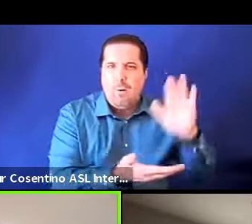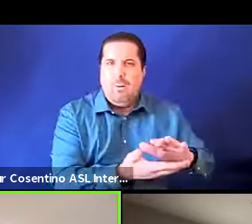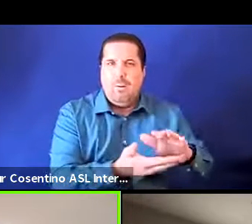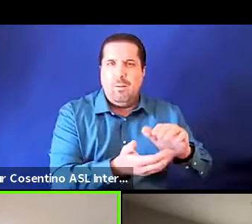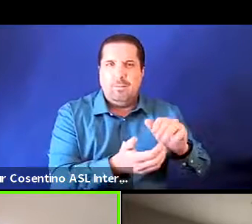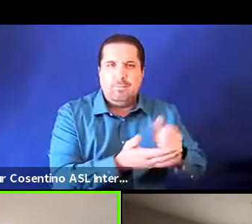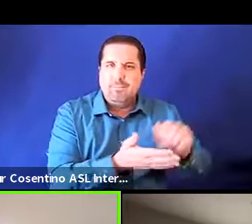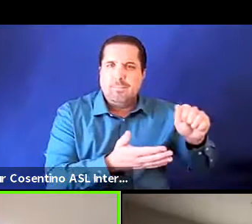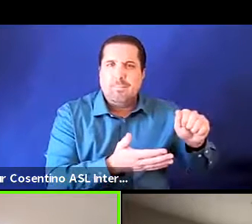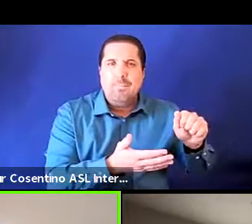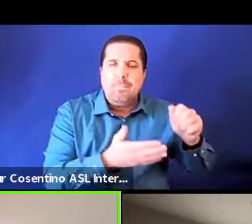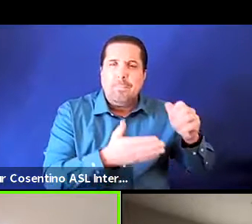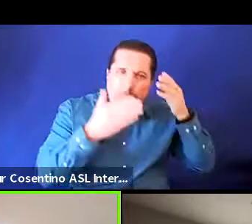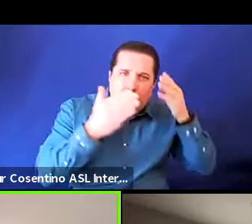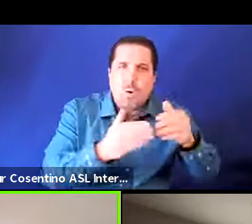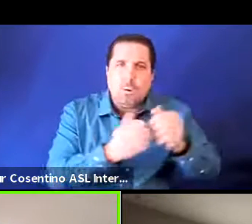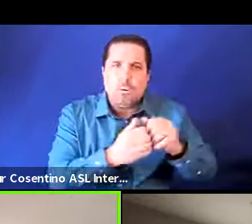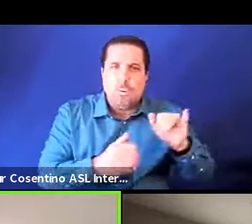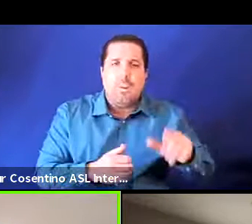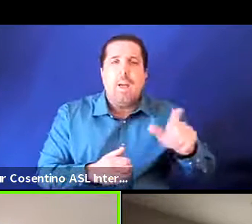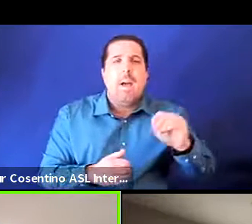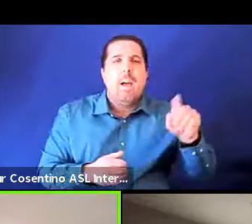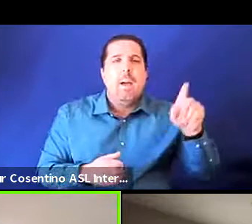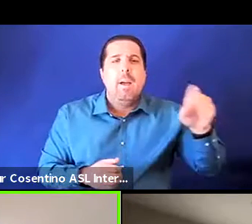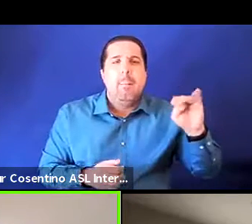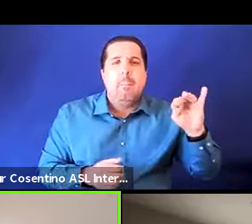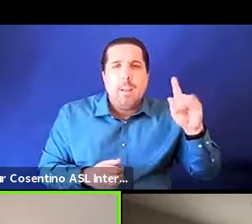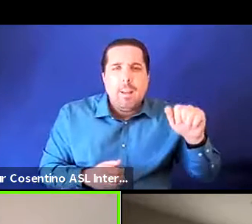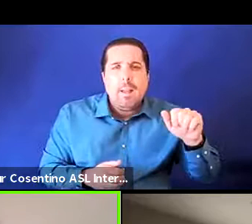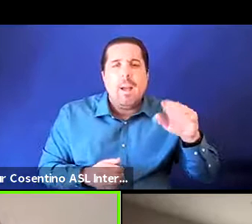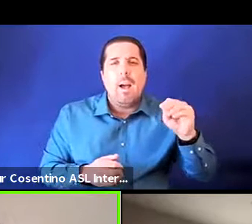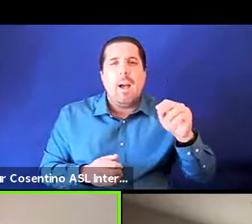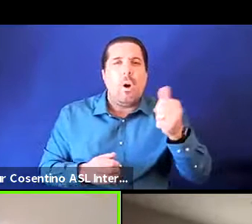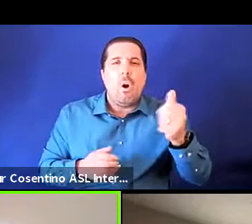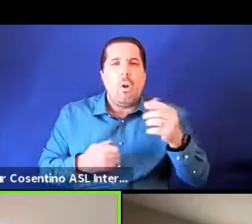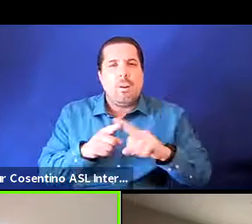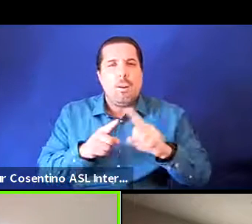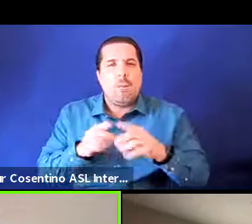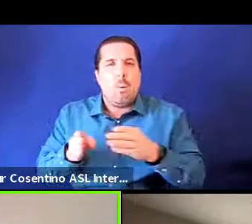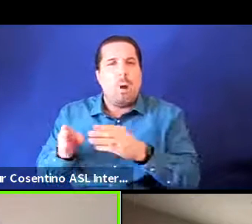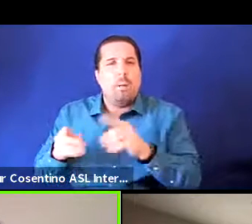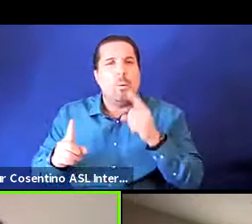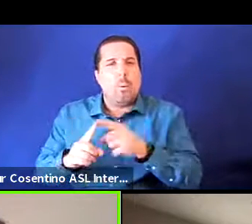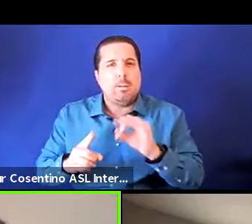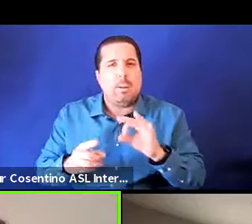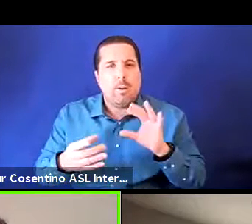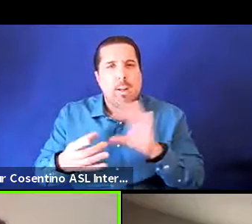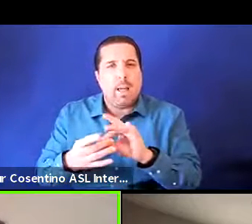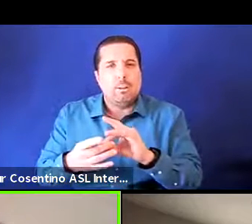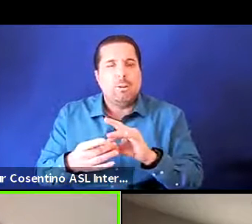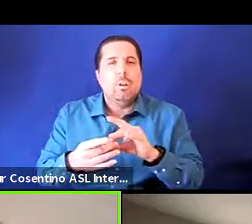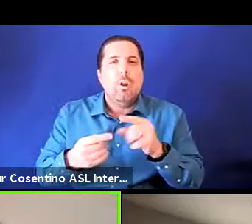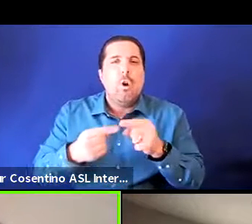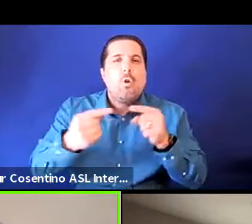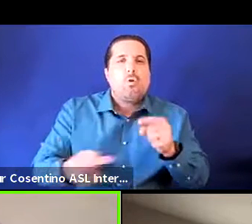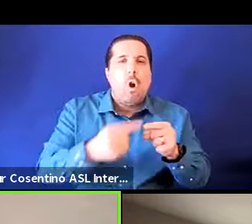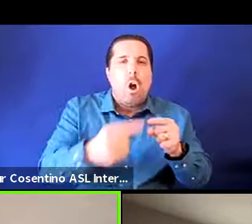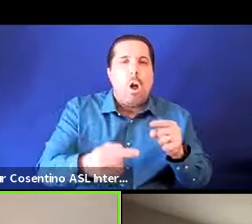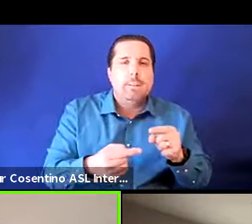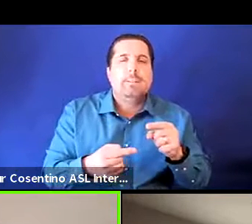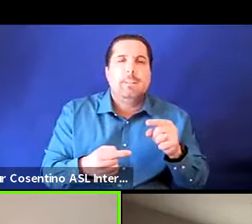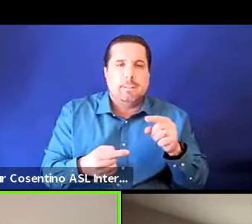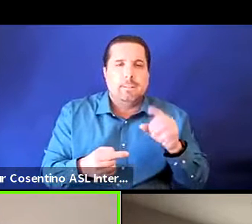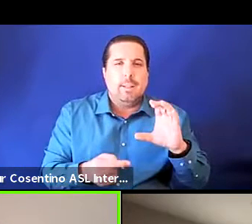based things around media and these different ways, points of connection across campaigns that really, again, started